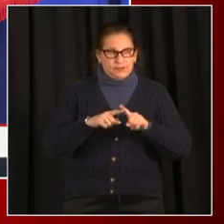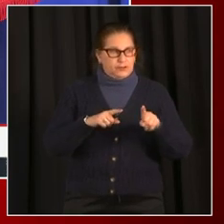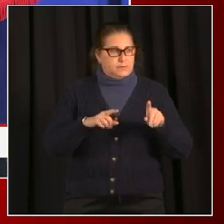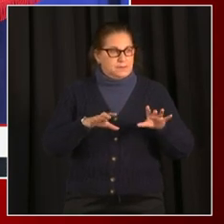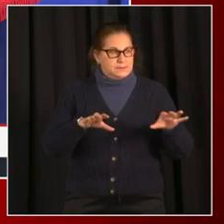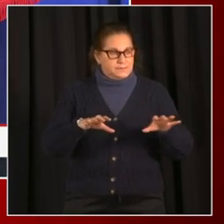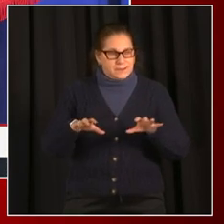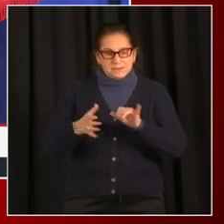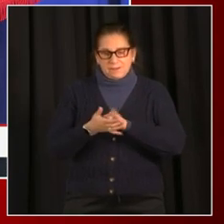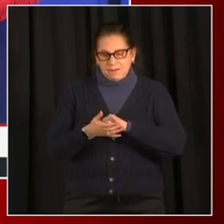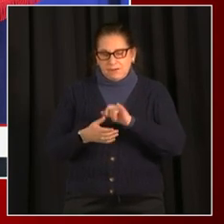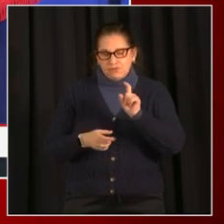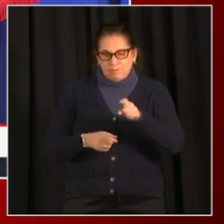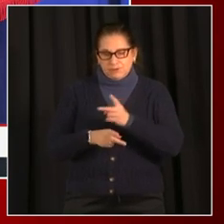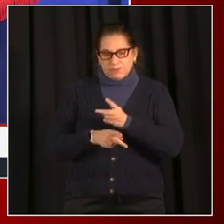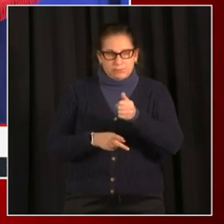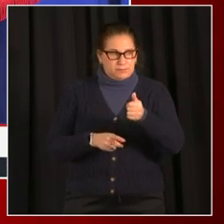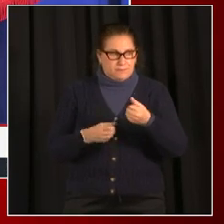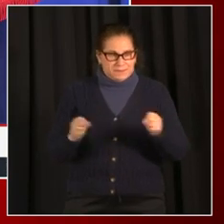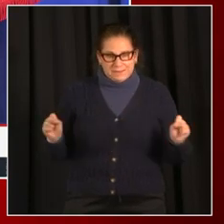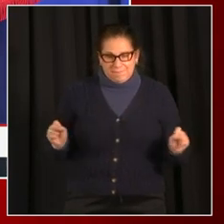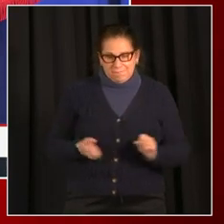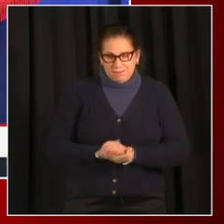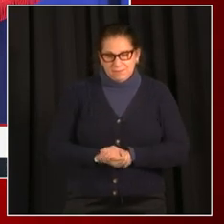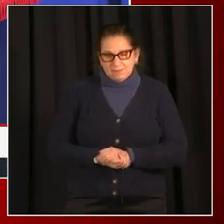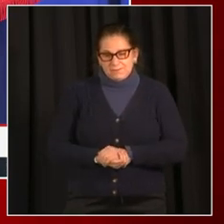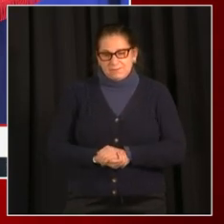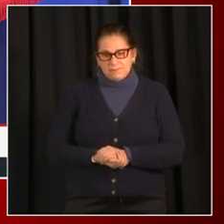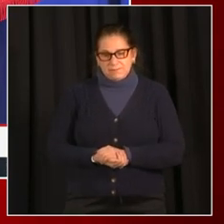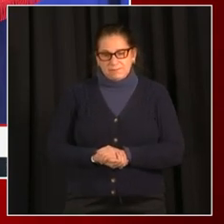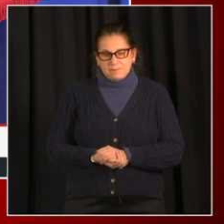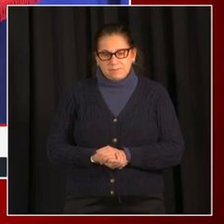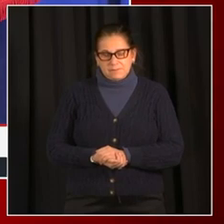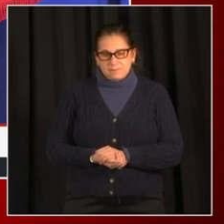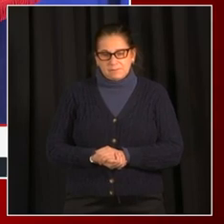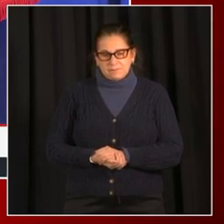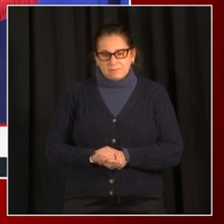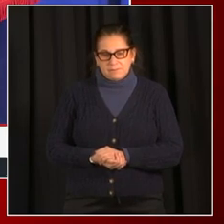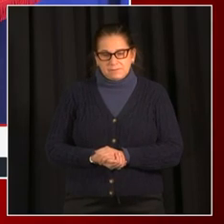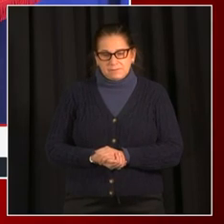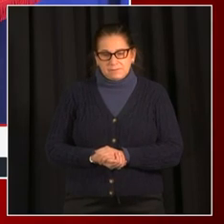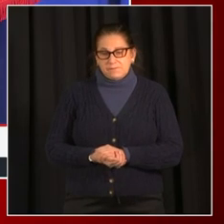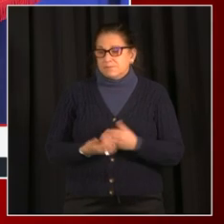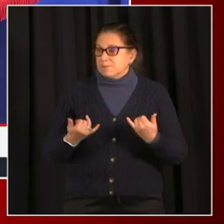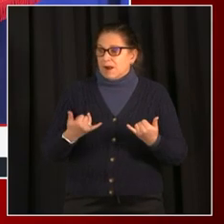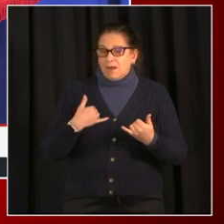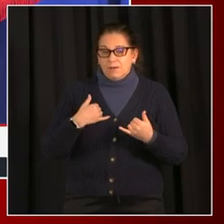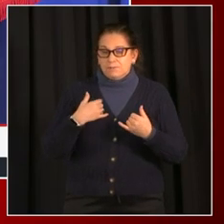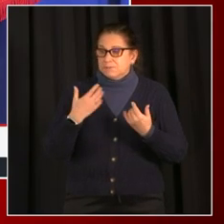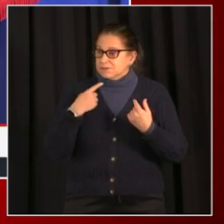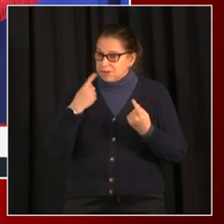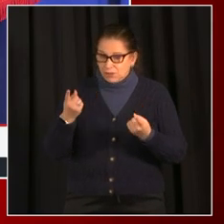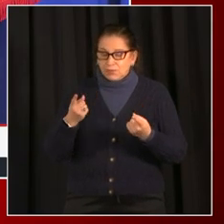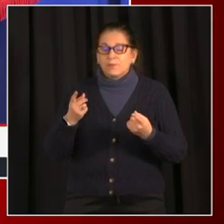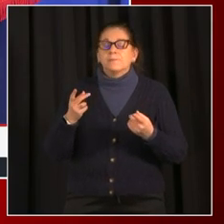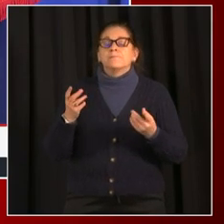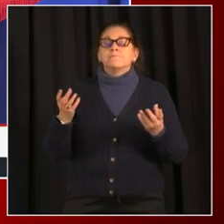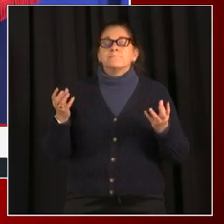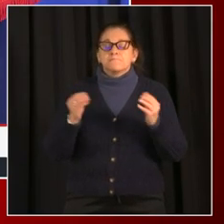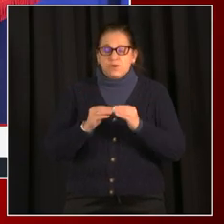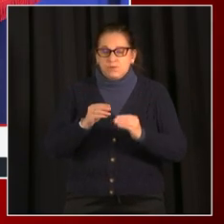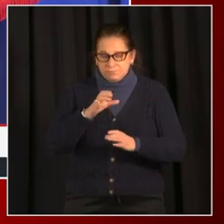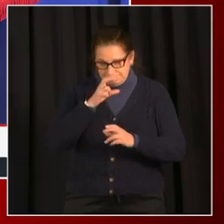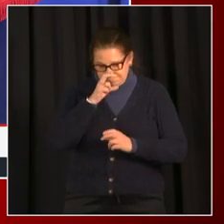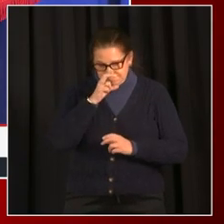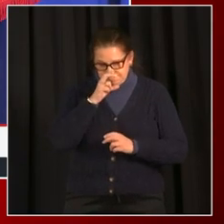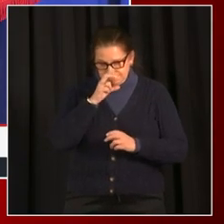country, on how to dial back even more activity. And we